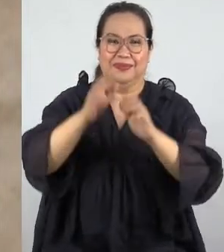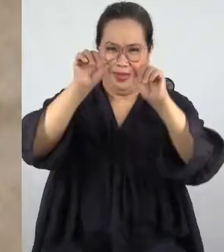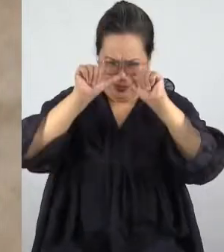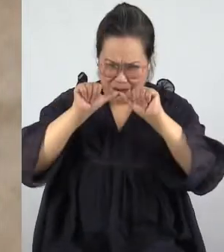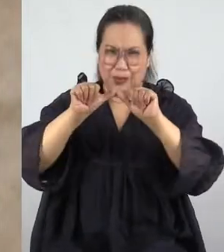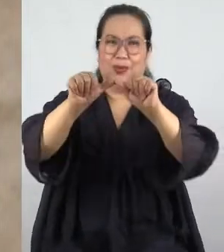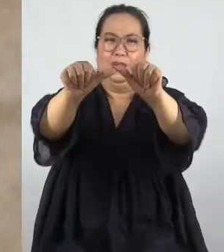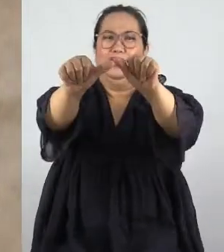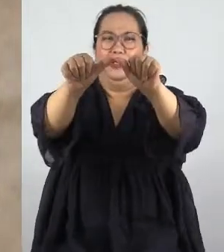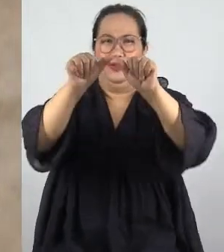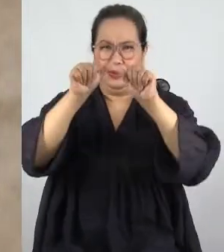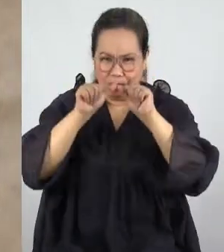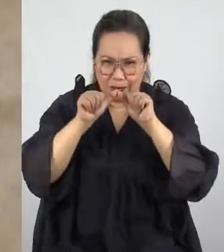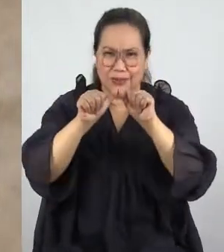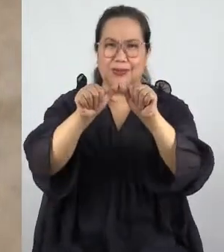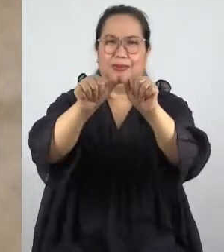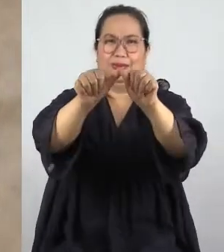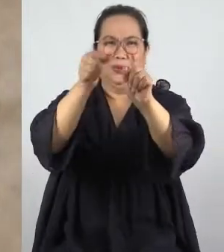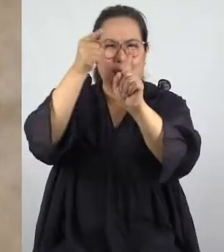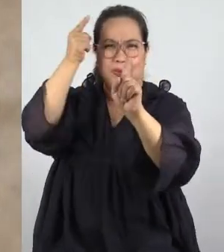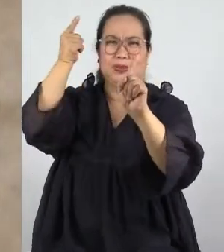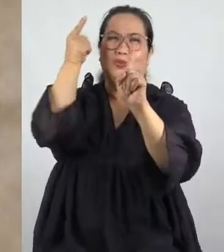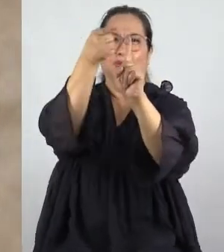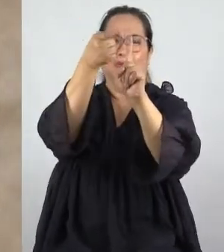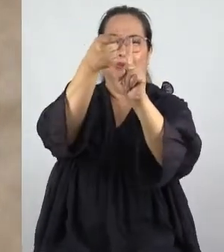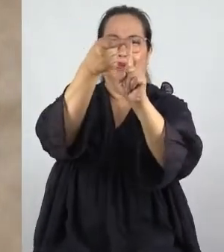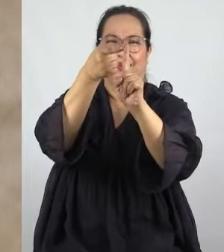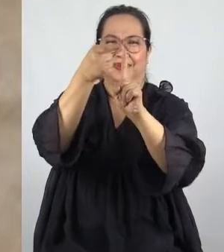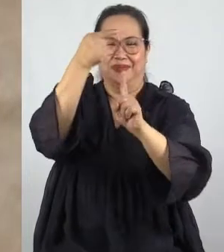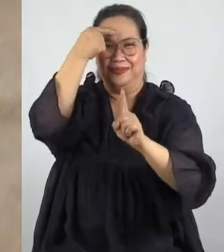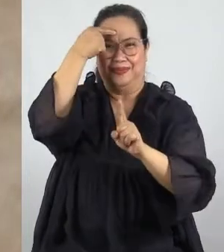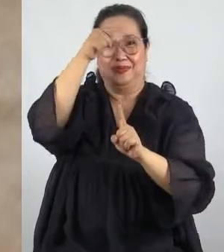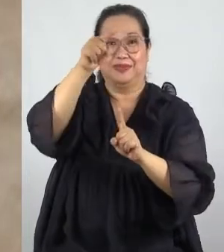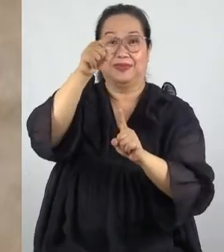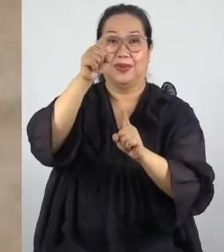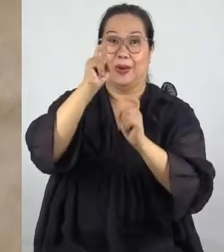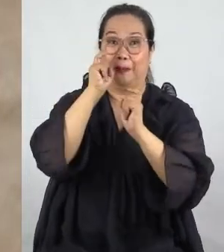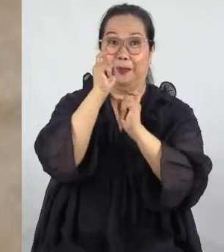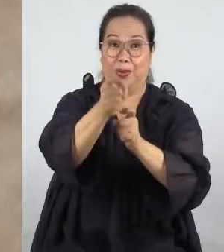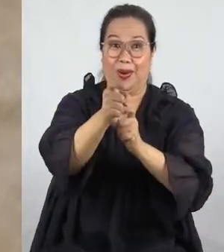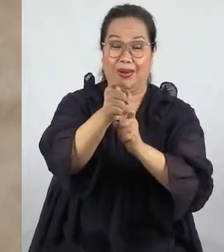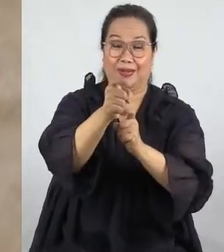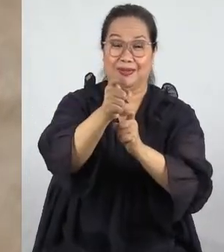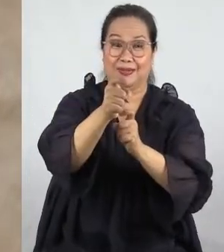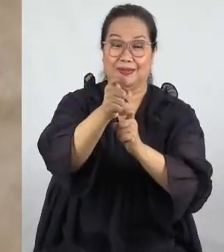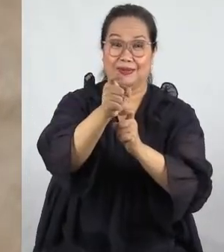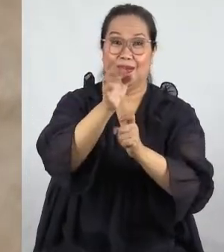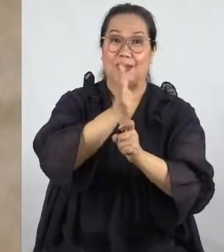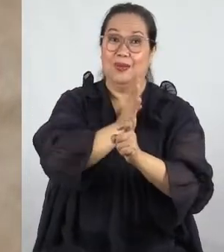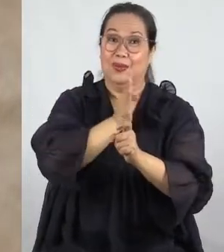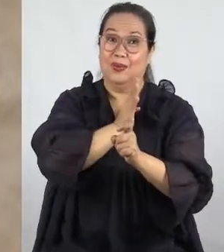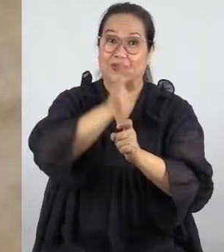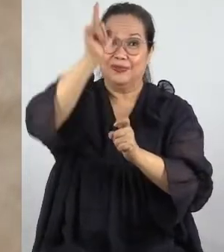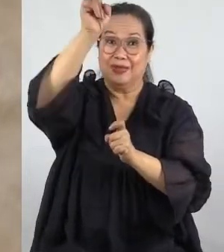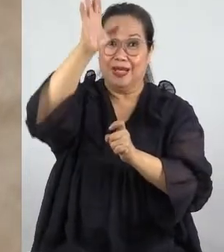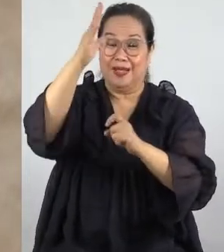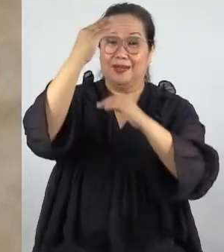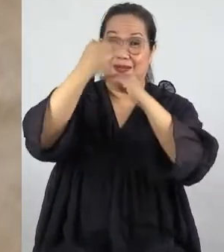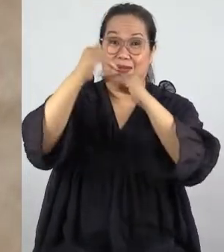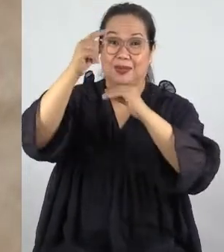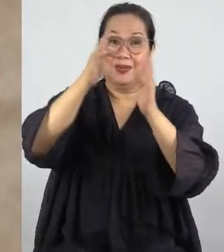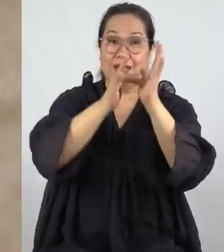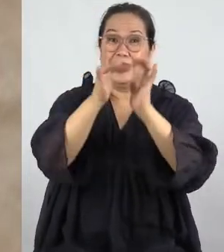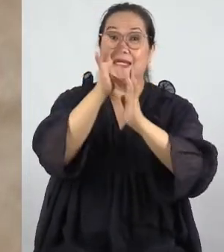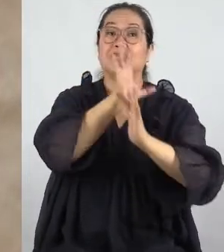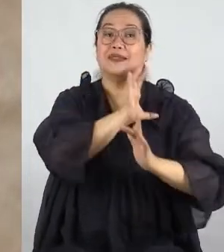on, sabi niya, toward the goal for the prize of the upward call of God in